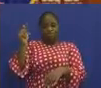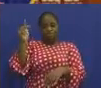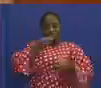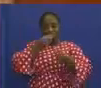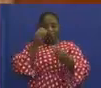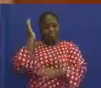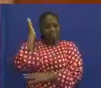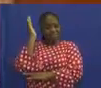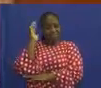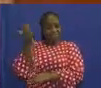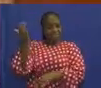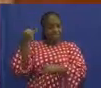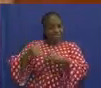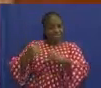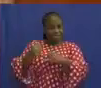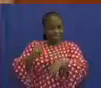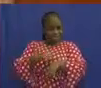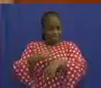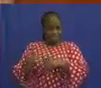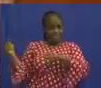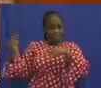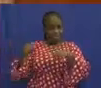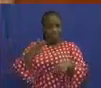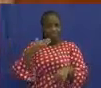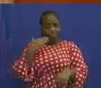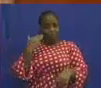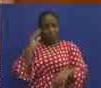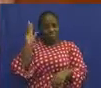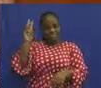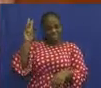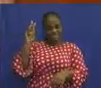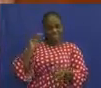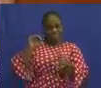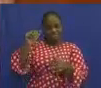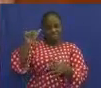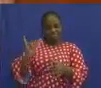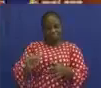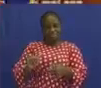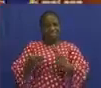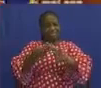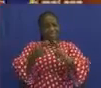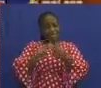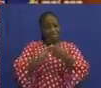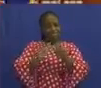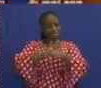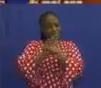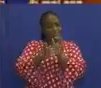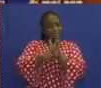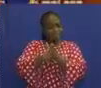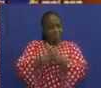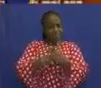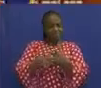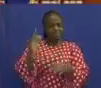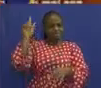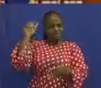25, the last date I rendered on 16th May, our total active case count stood